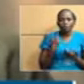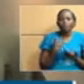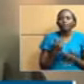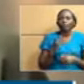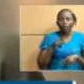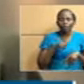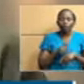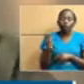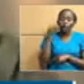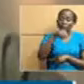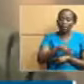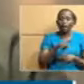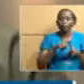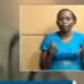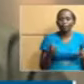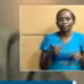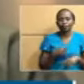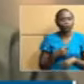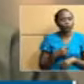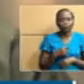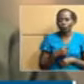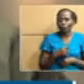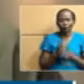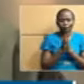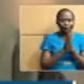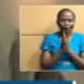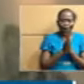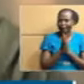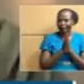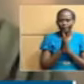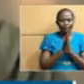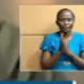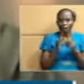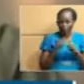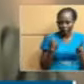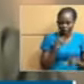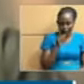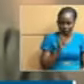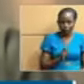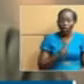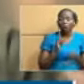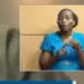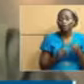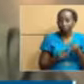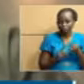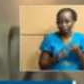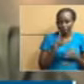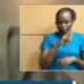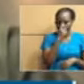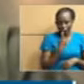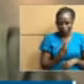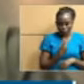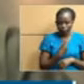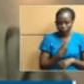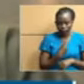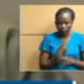there, but I've been itching. Yes. One, the question you have just raised is